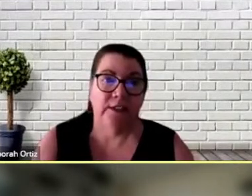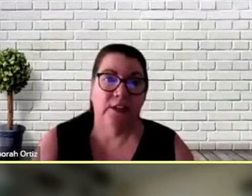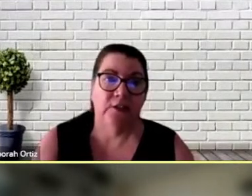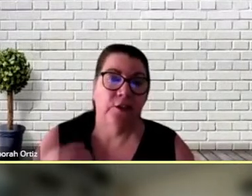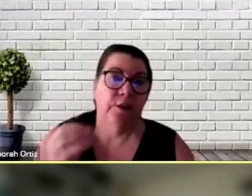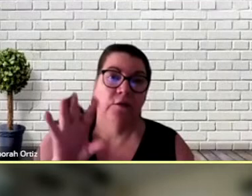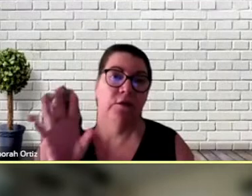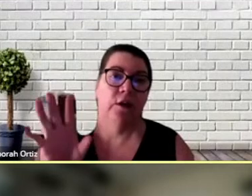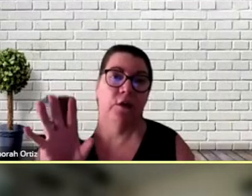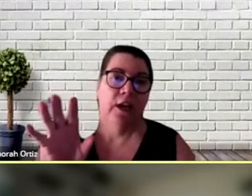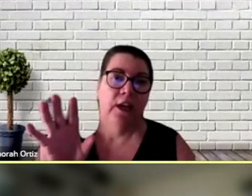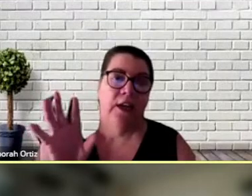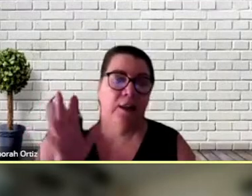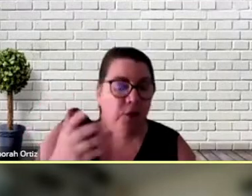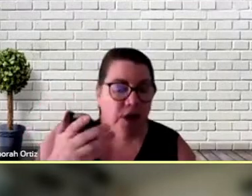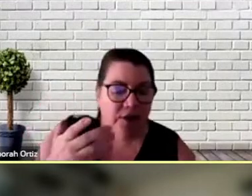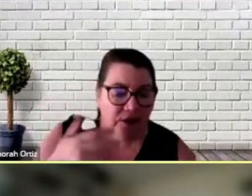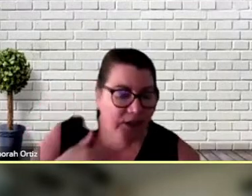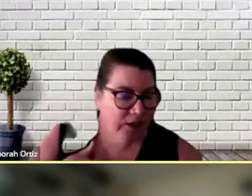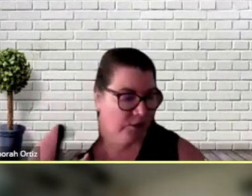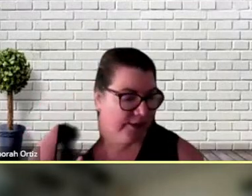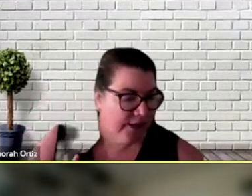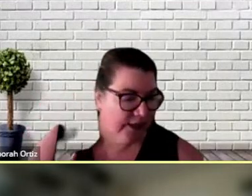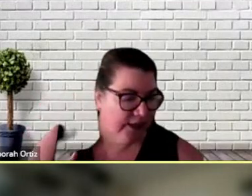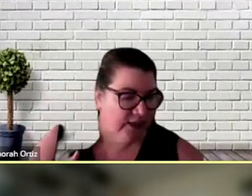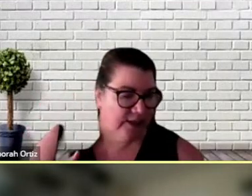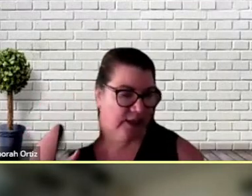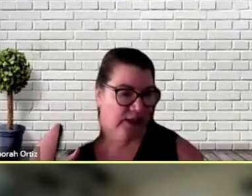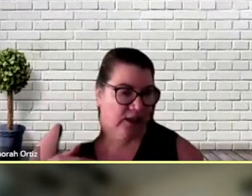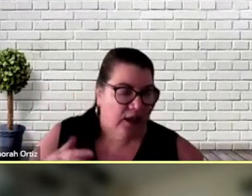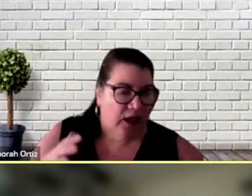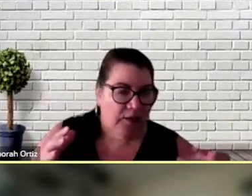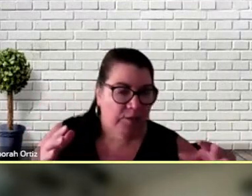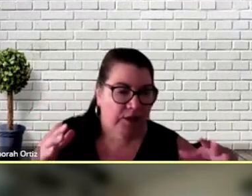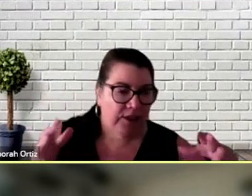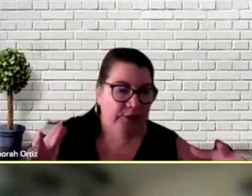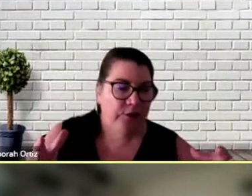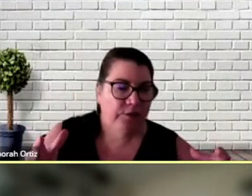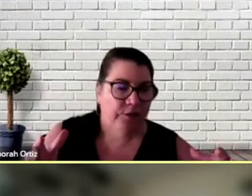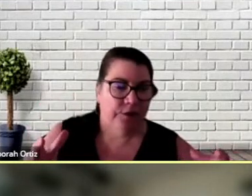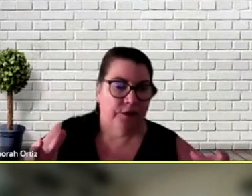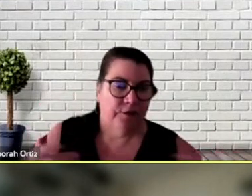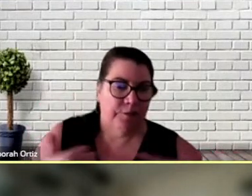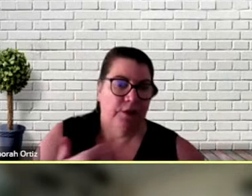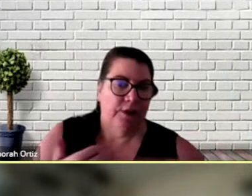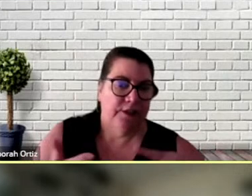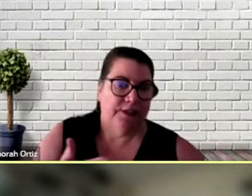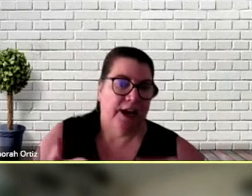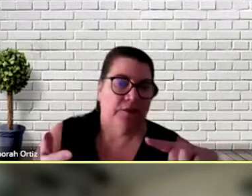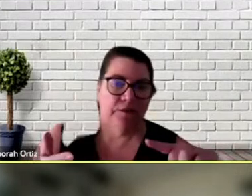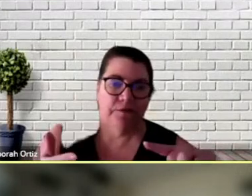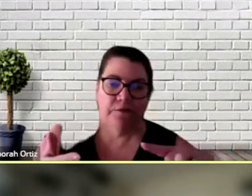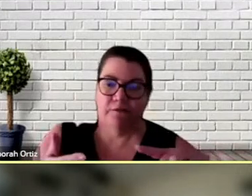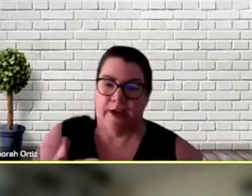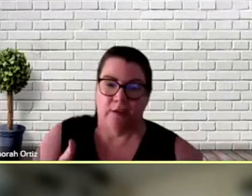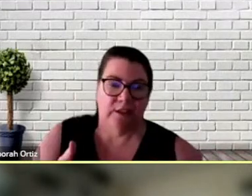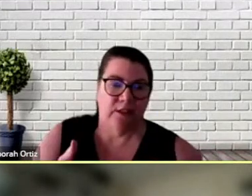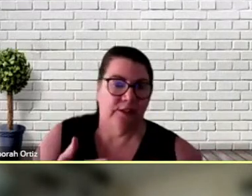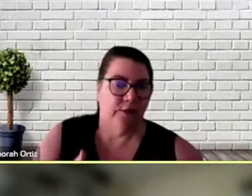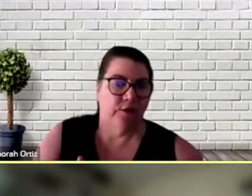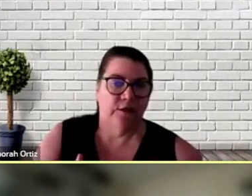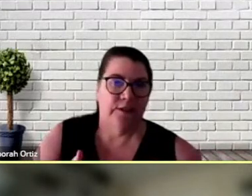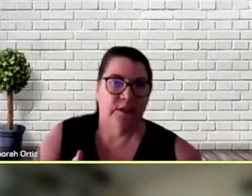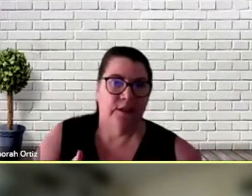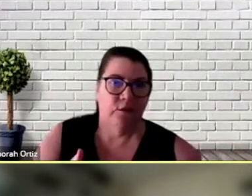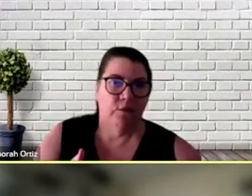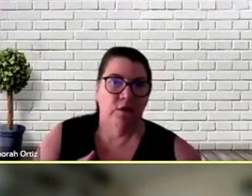of vaccination, so we don't know. And then the other thing I will say is this universe of employees, staff,